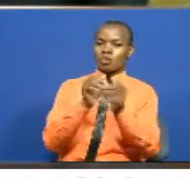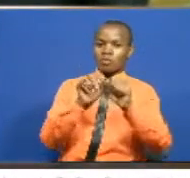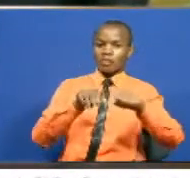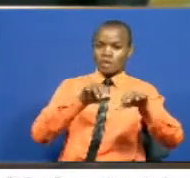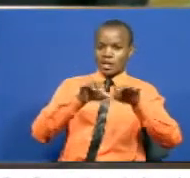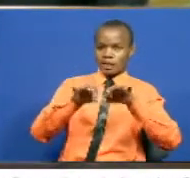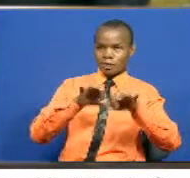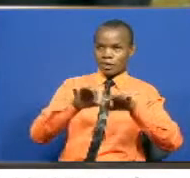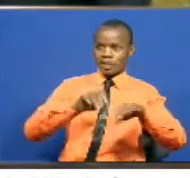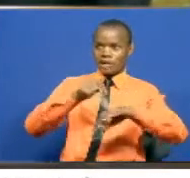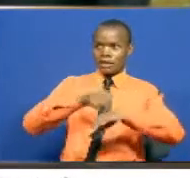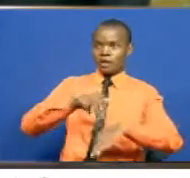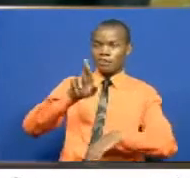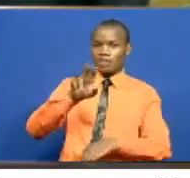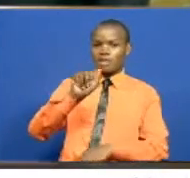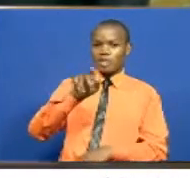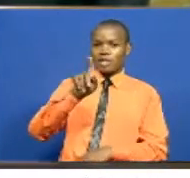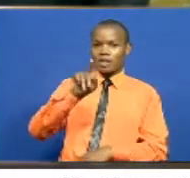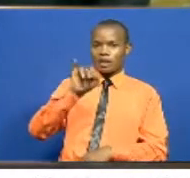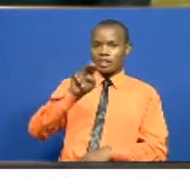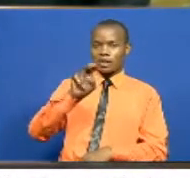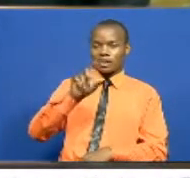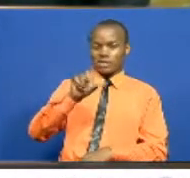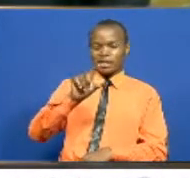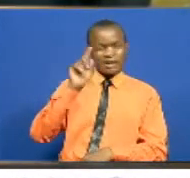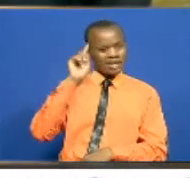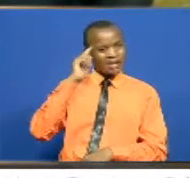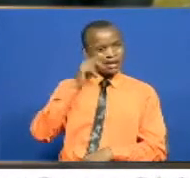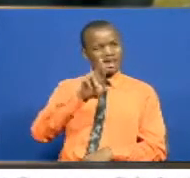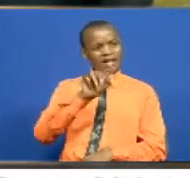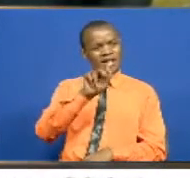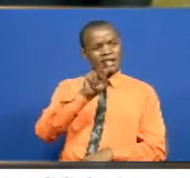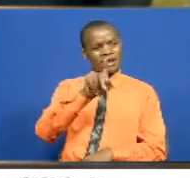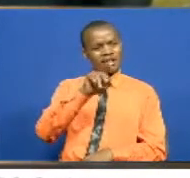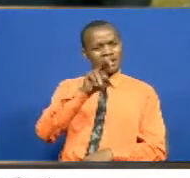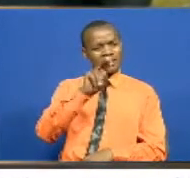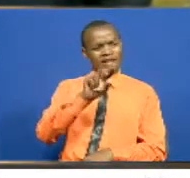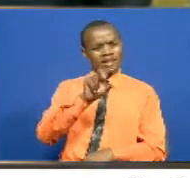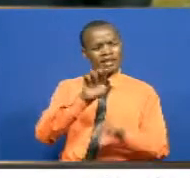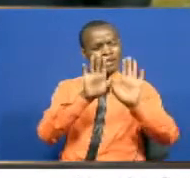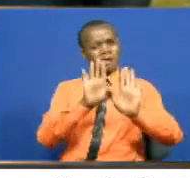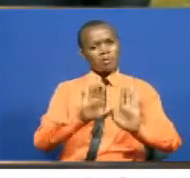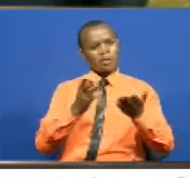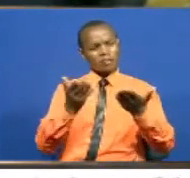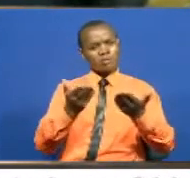that matter about rankings. Coach Sadat, do rankings really matter?